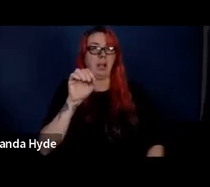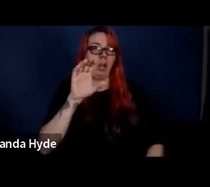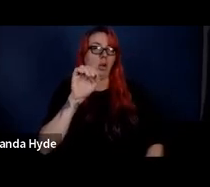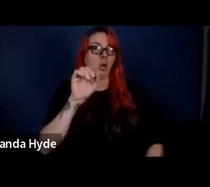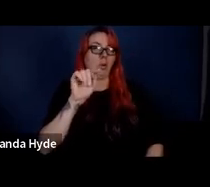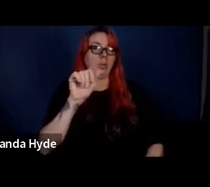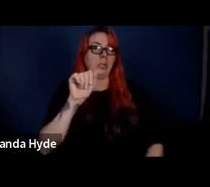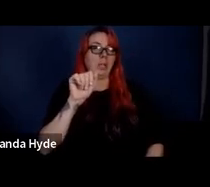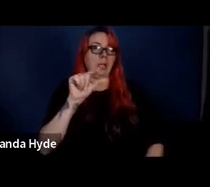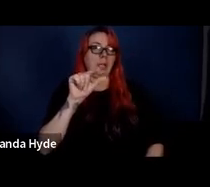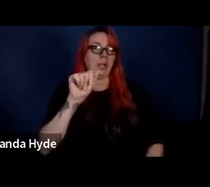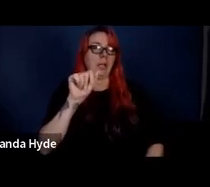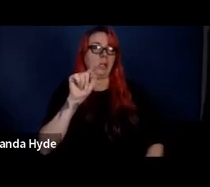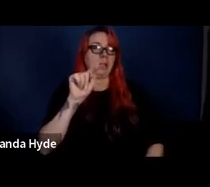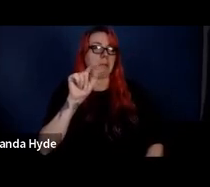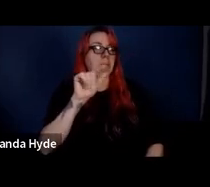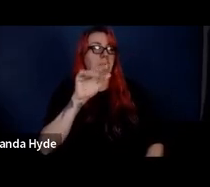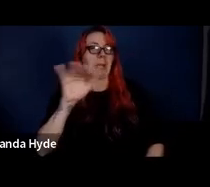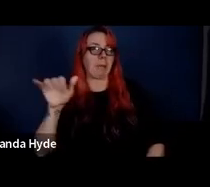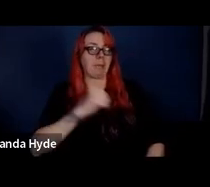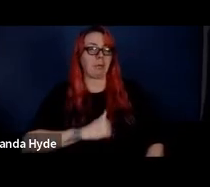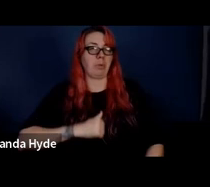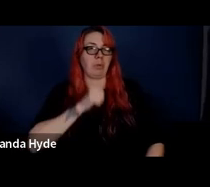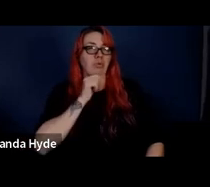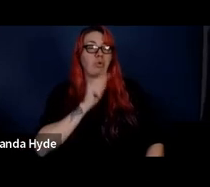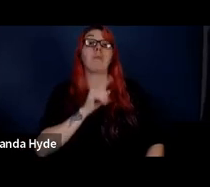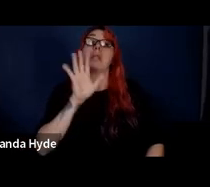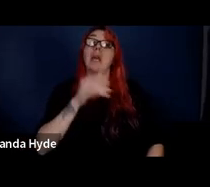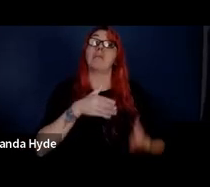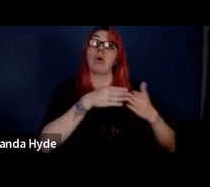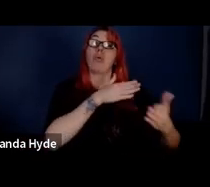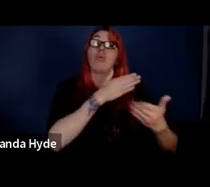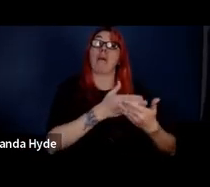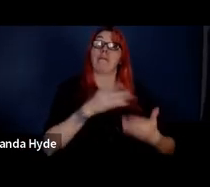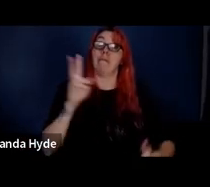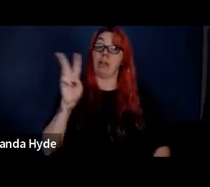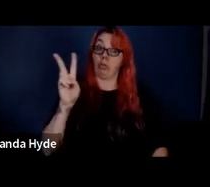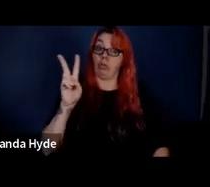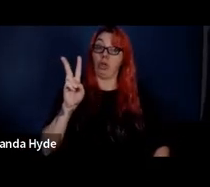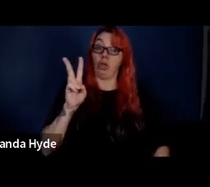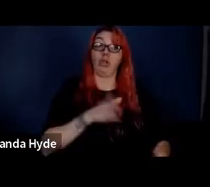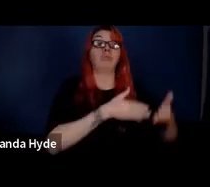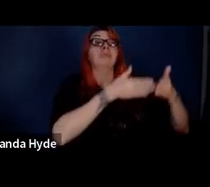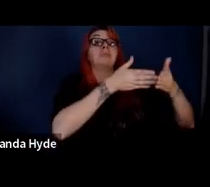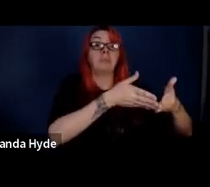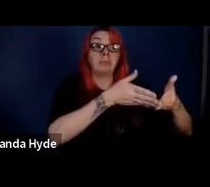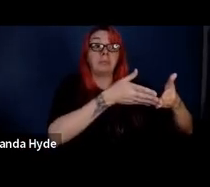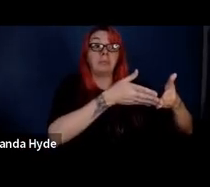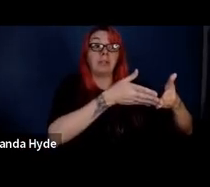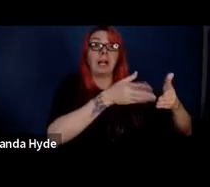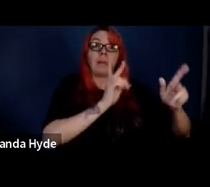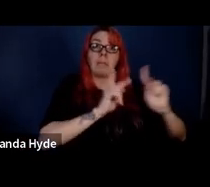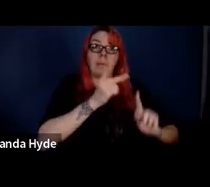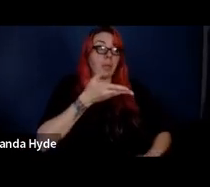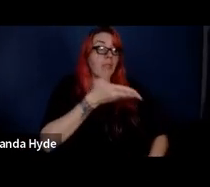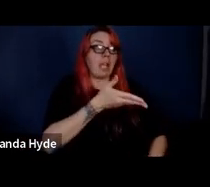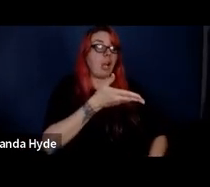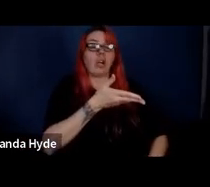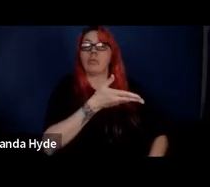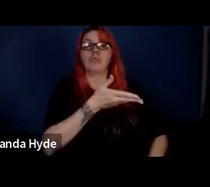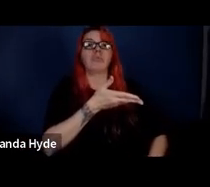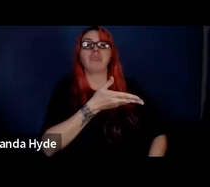for about a few weeks, where they weren't allowed to offboard, and was carrying a group of